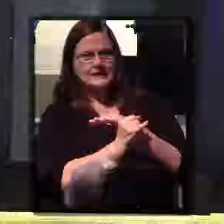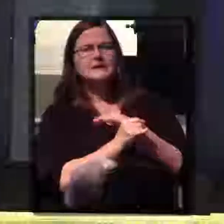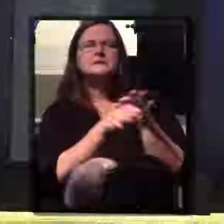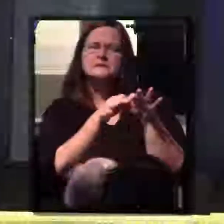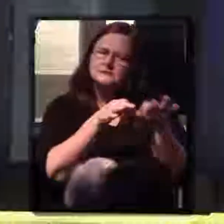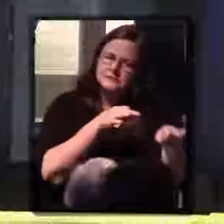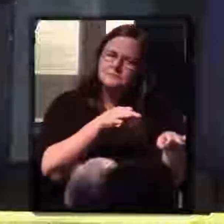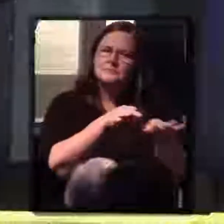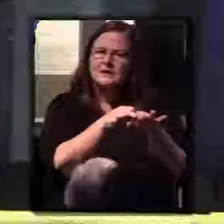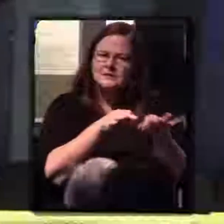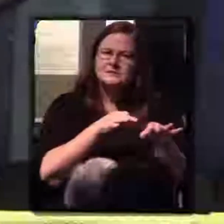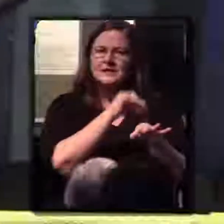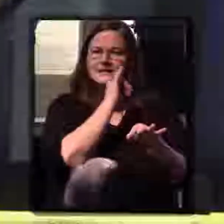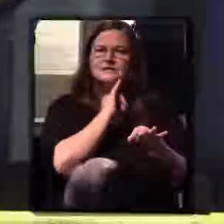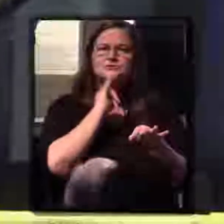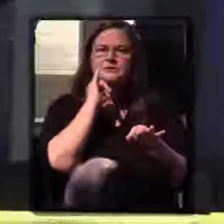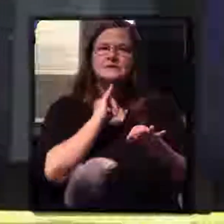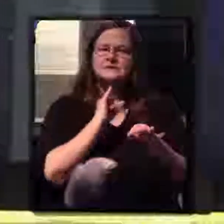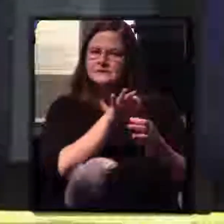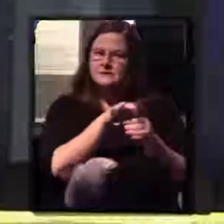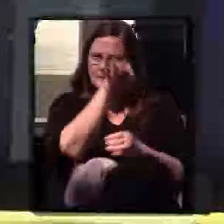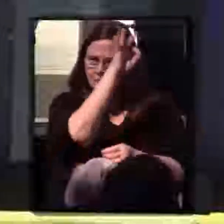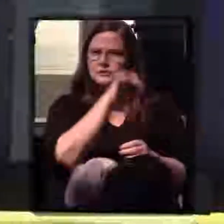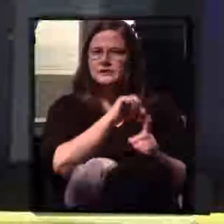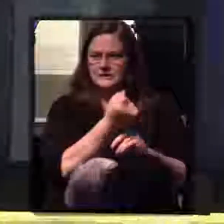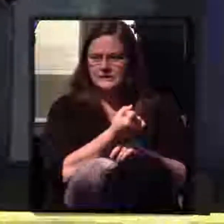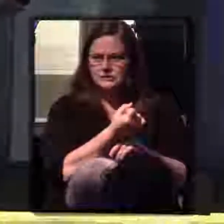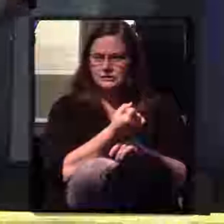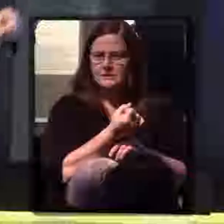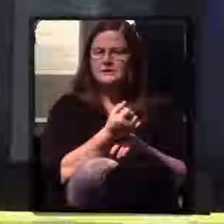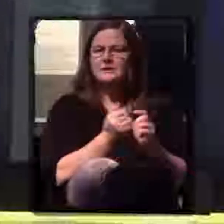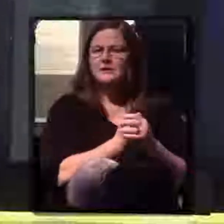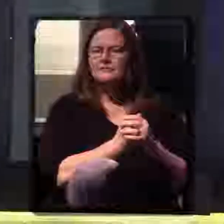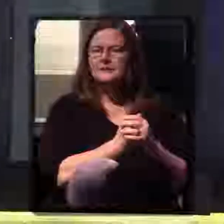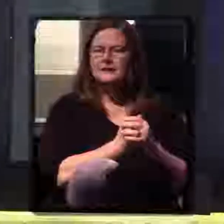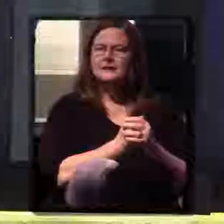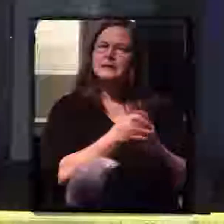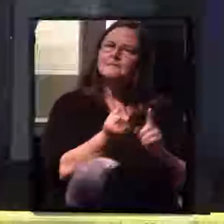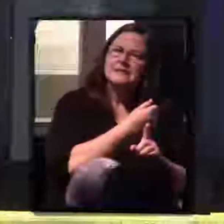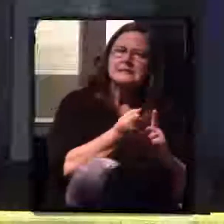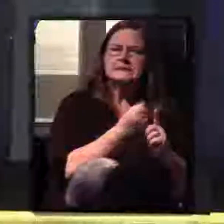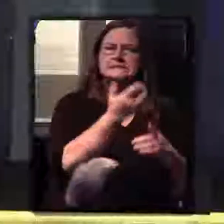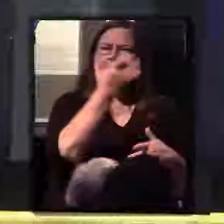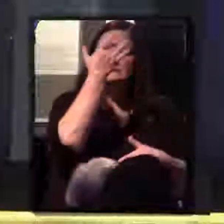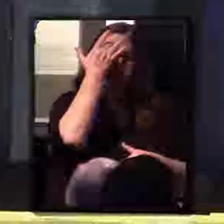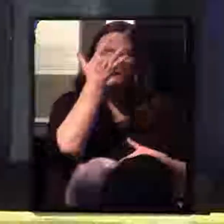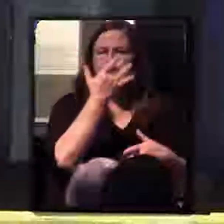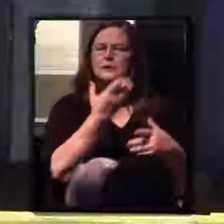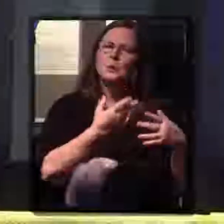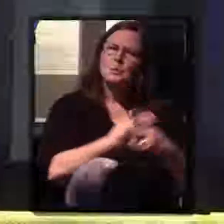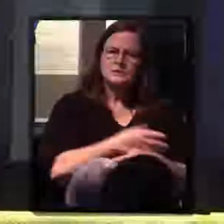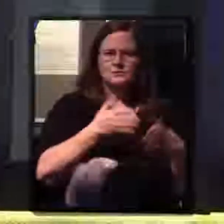way Isaiah takes pains to describe Israel's spiritual condition in terms of being